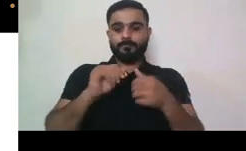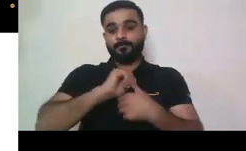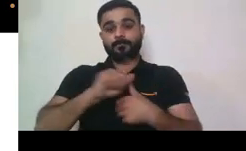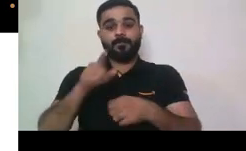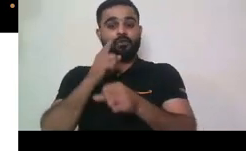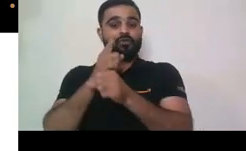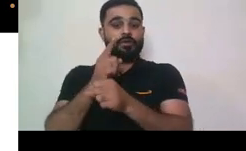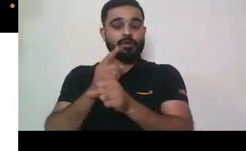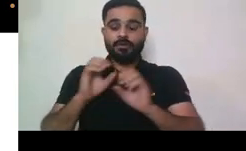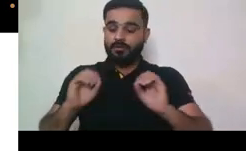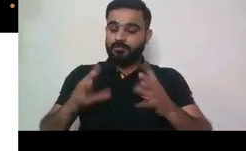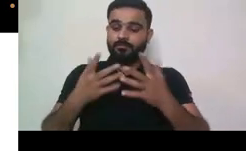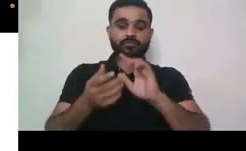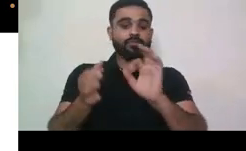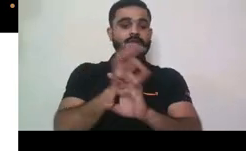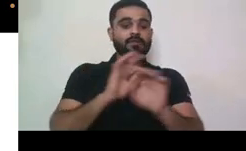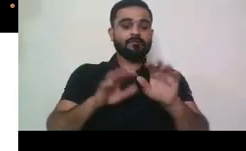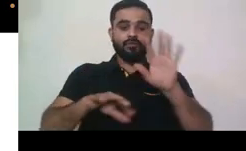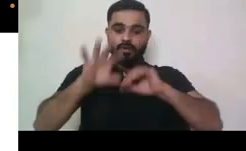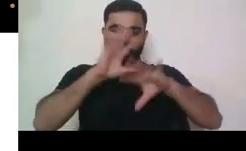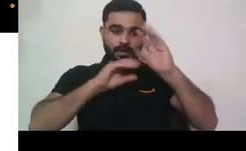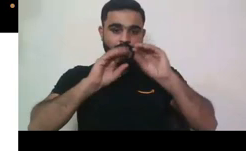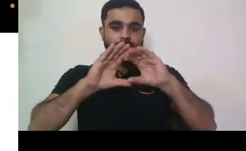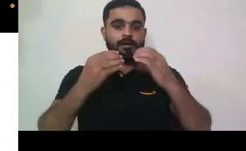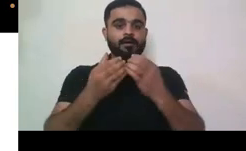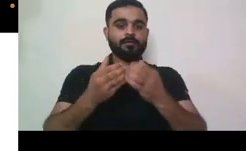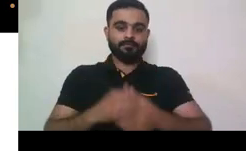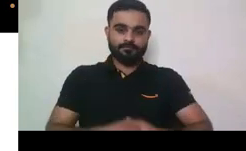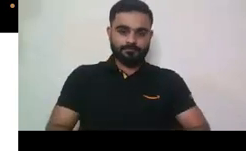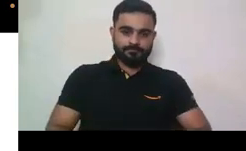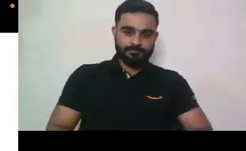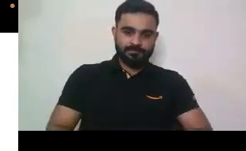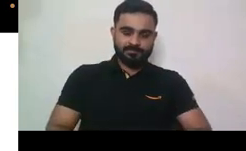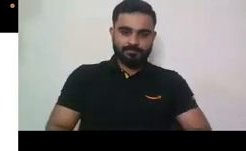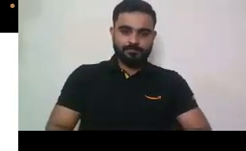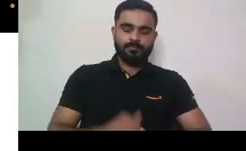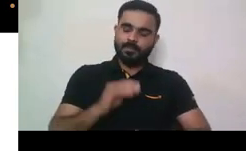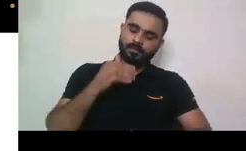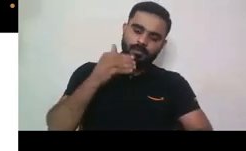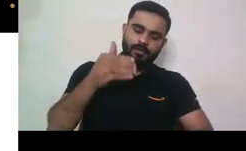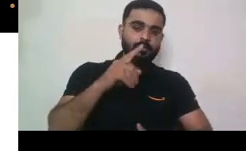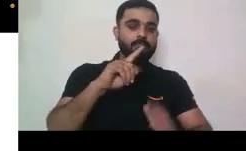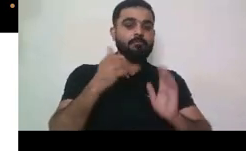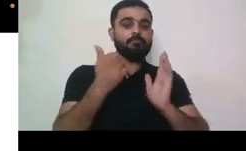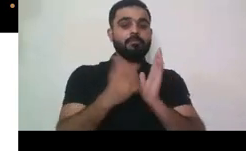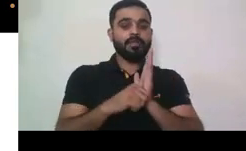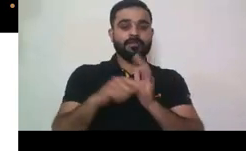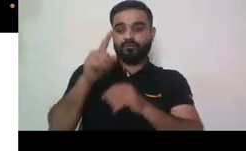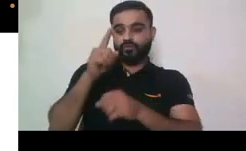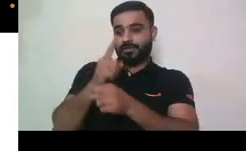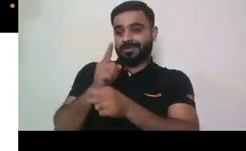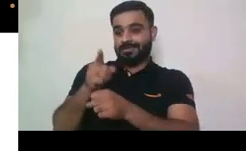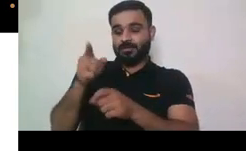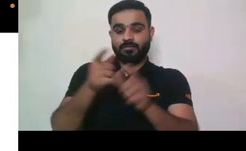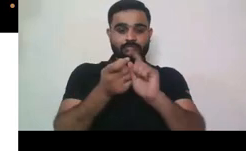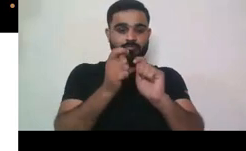individually started implementing that learning in the classrooms. And after a month, the teachers, they implemented in